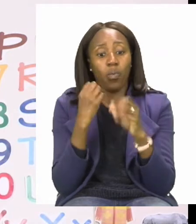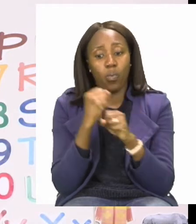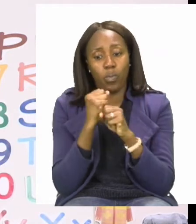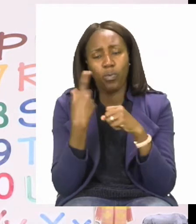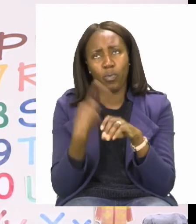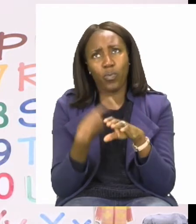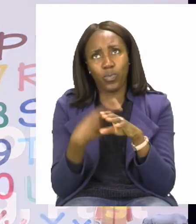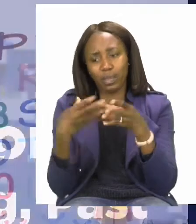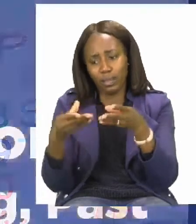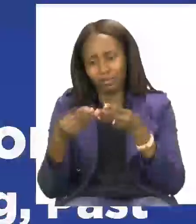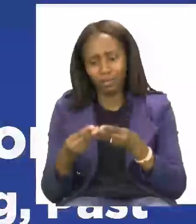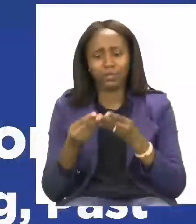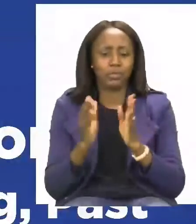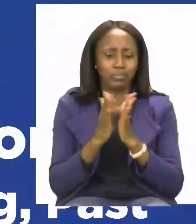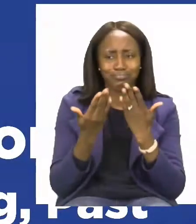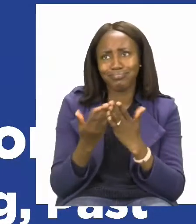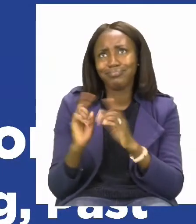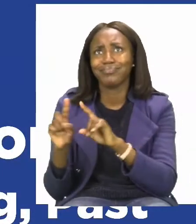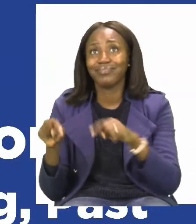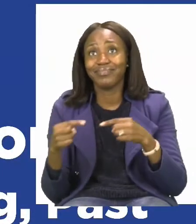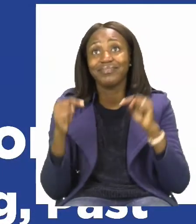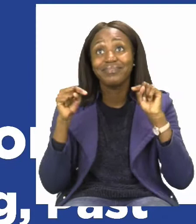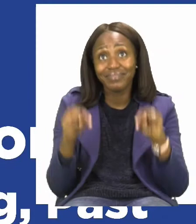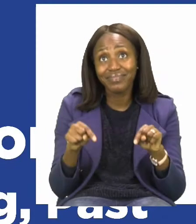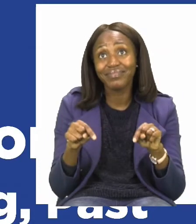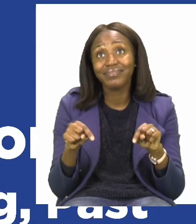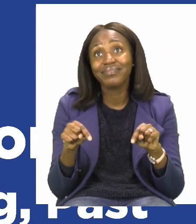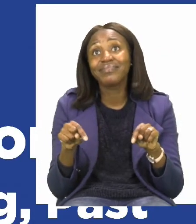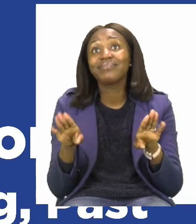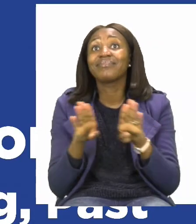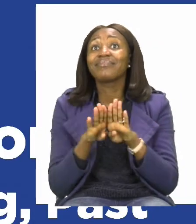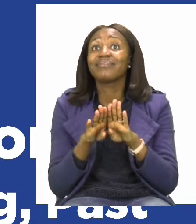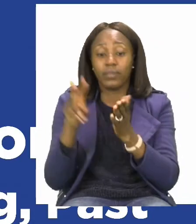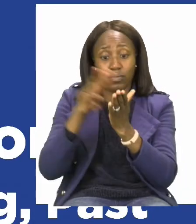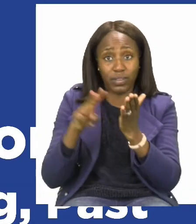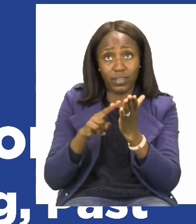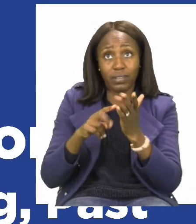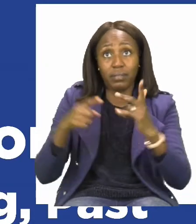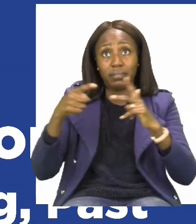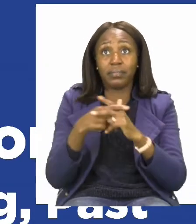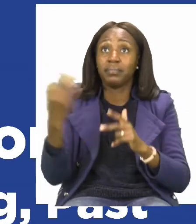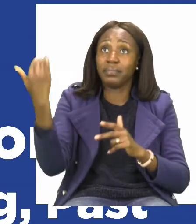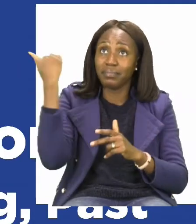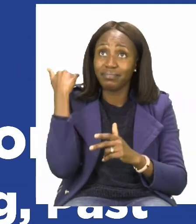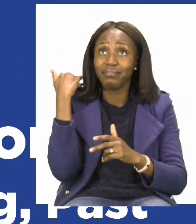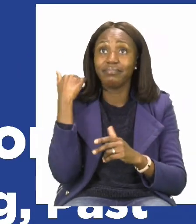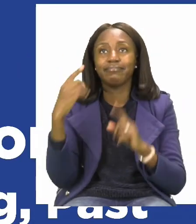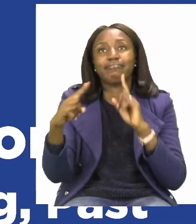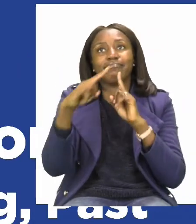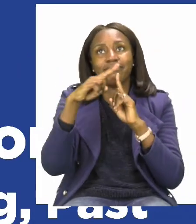before you touch anything else. For today's lesson, we will be doing reading, past